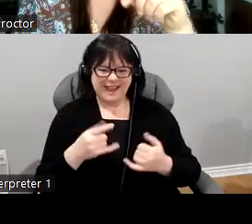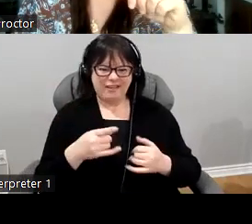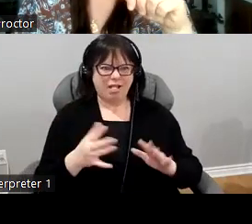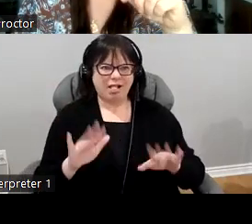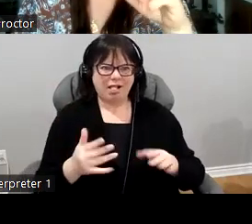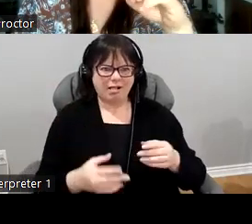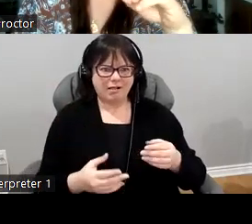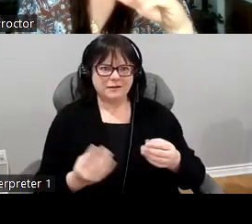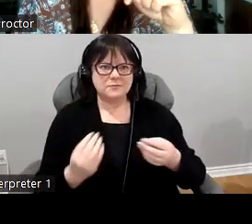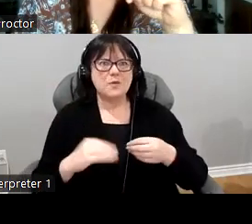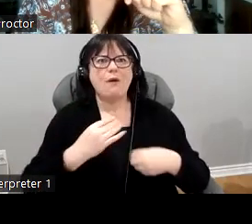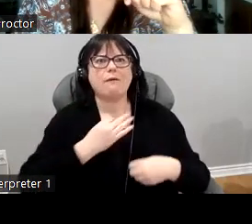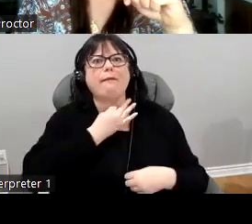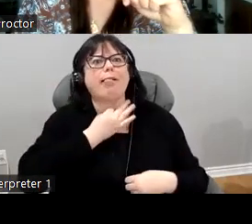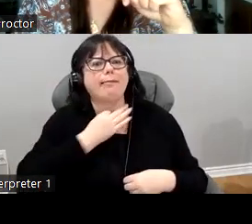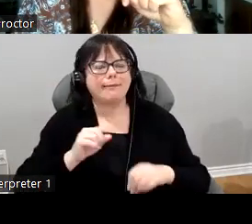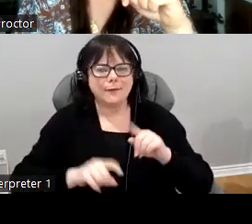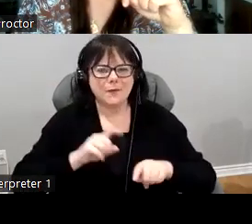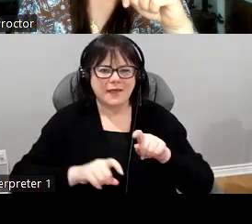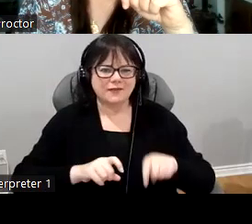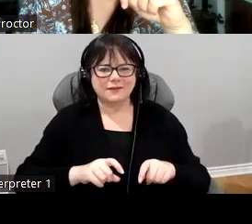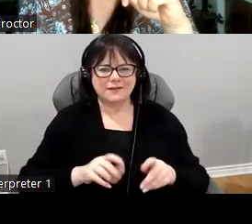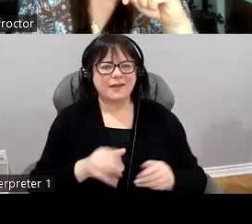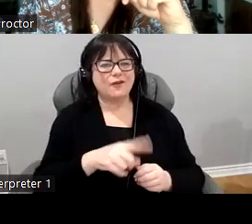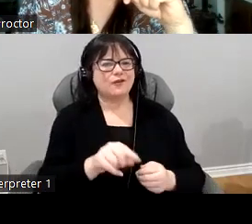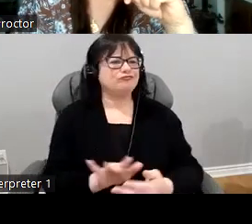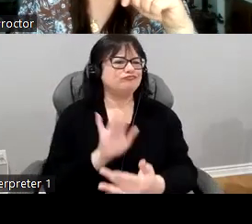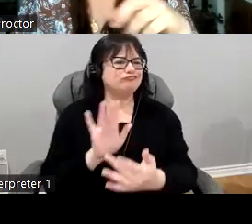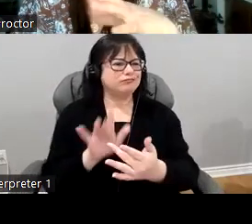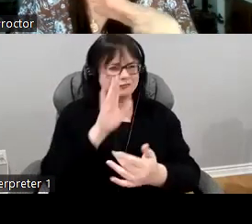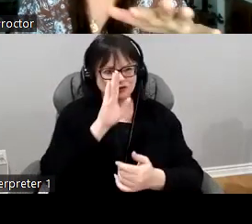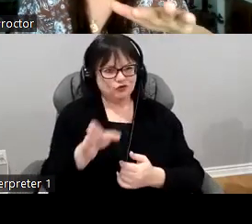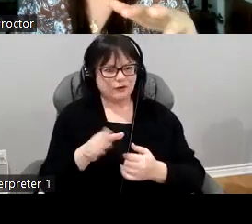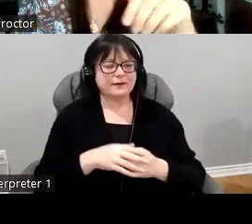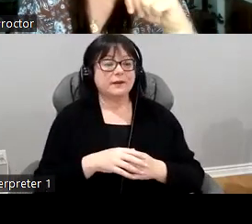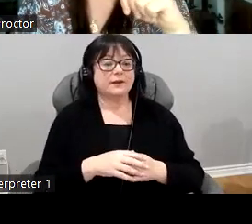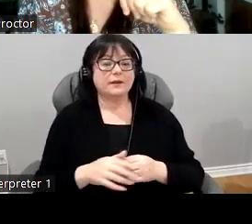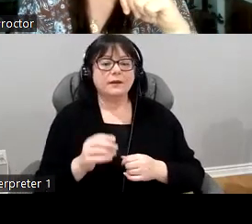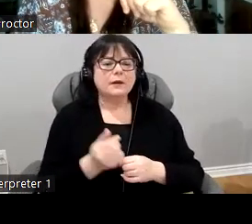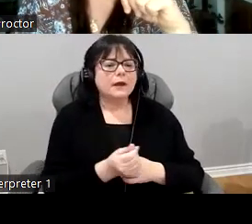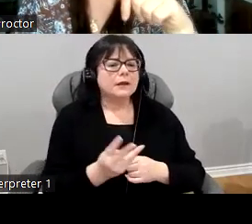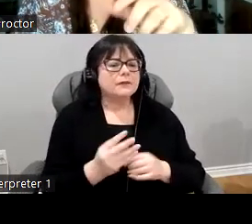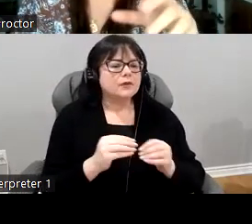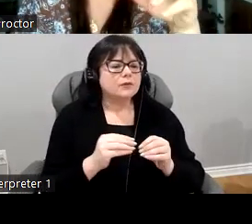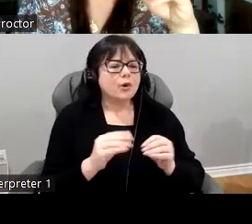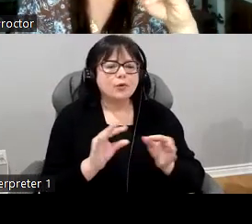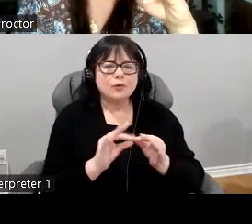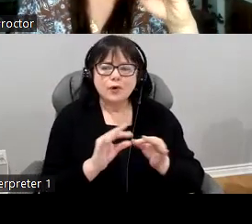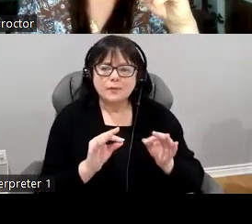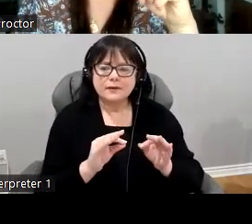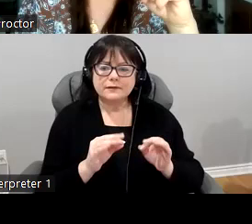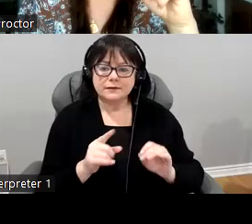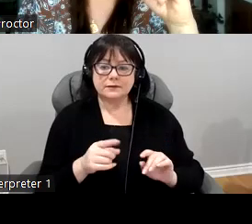connect directly to Dr. Rosen to explore that conversation. So I'm just getting a couple comments from specifically